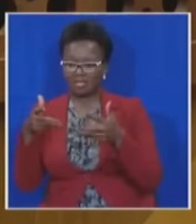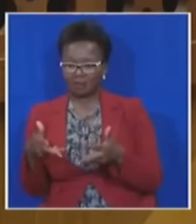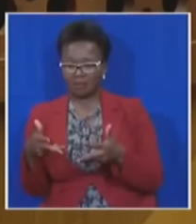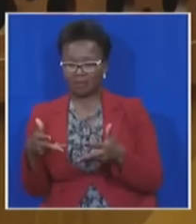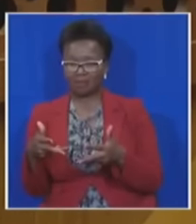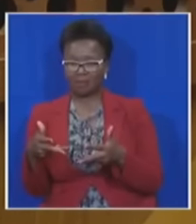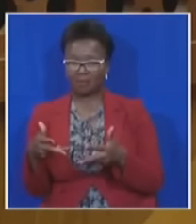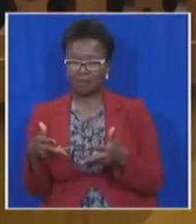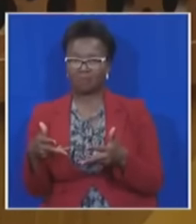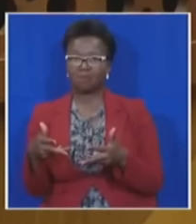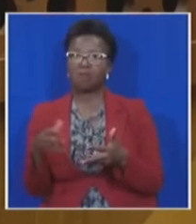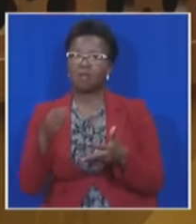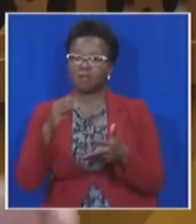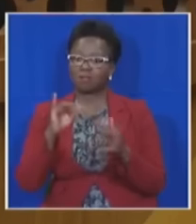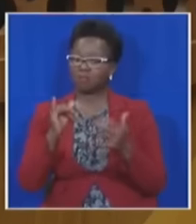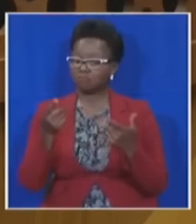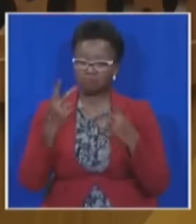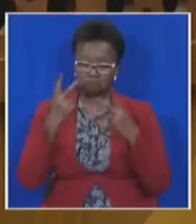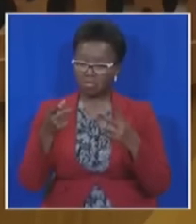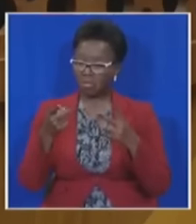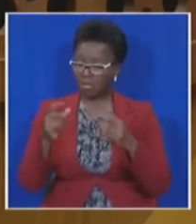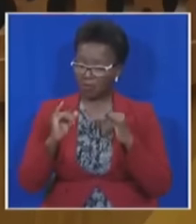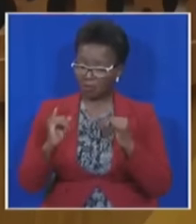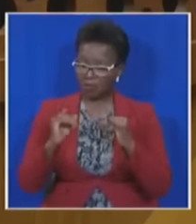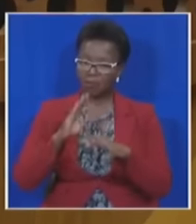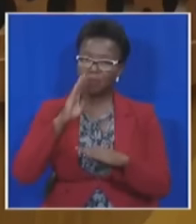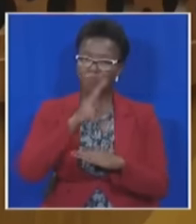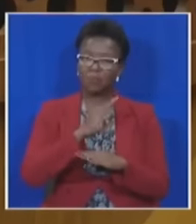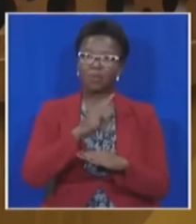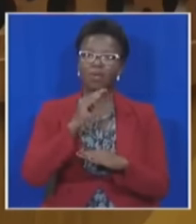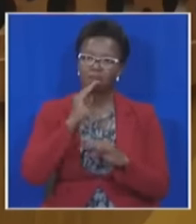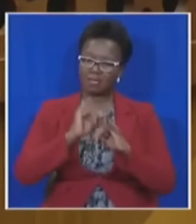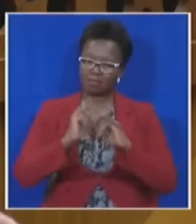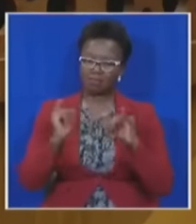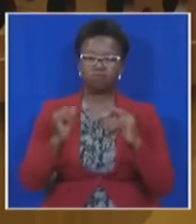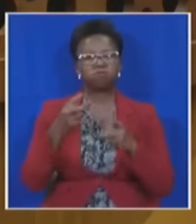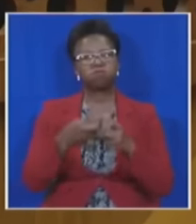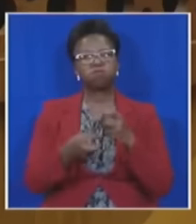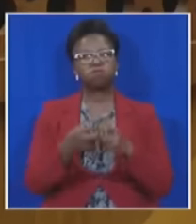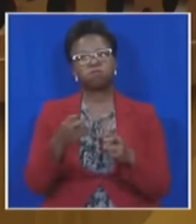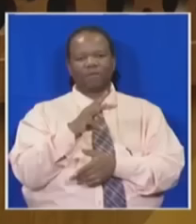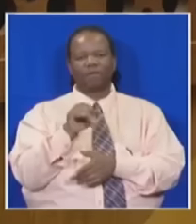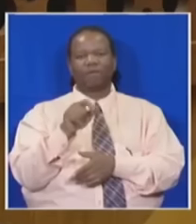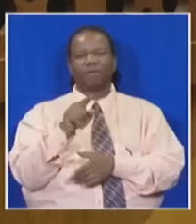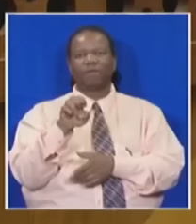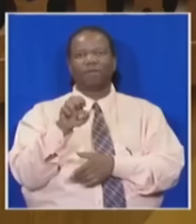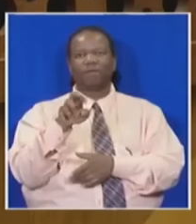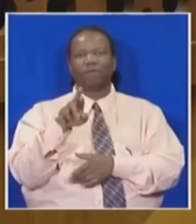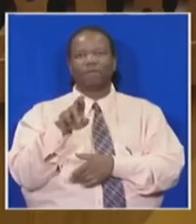situation, it is more reason that they all Honourable should step Witches, down can you take as their can positions. I take your point of order?